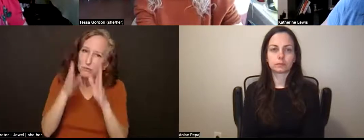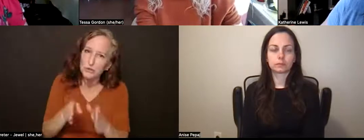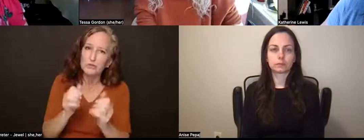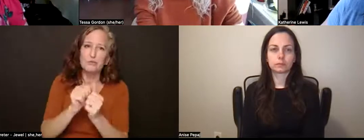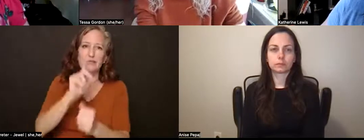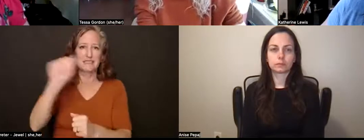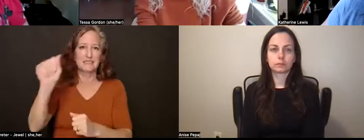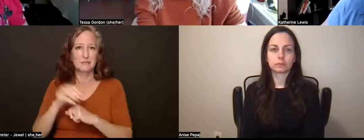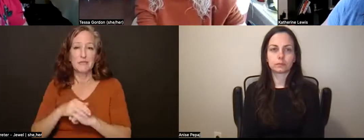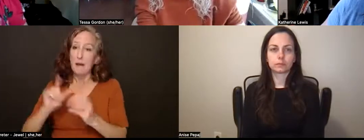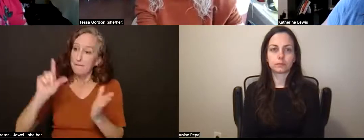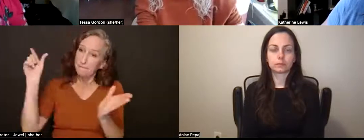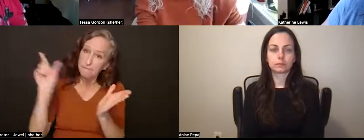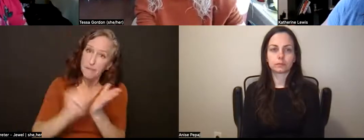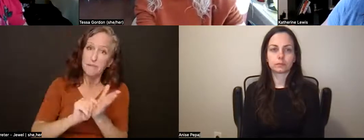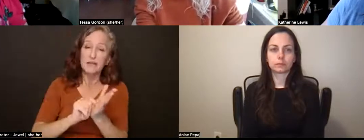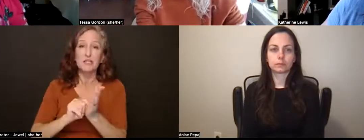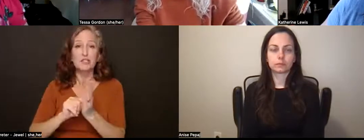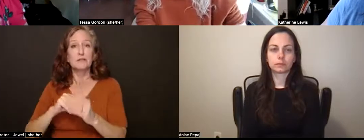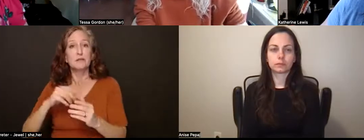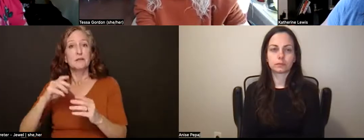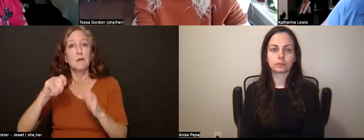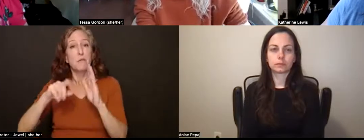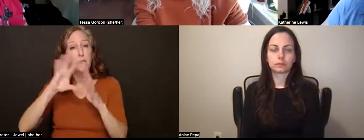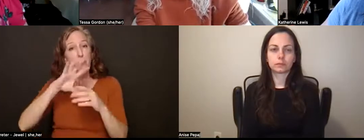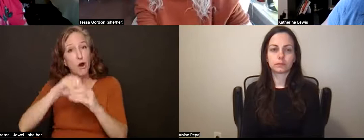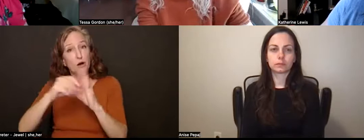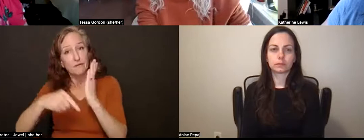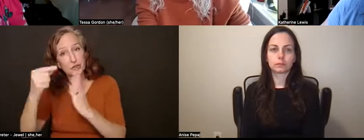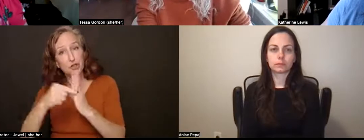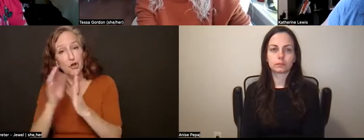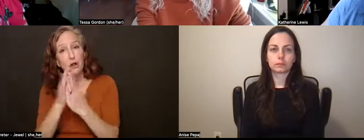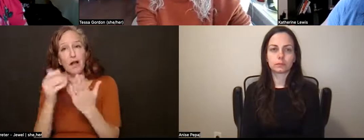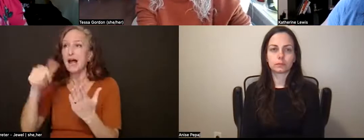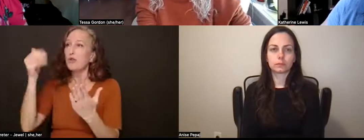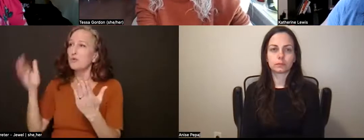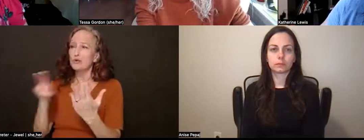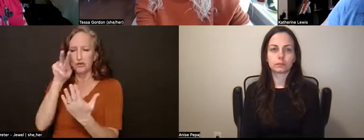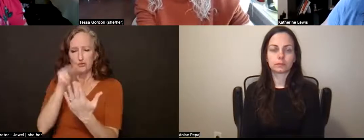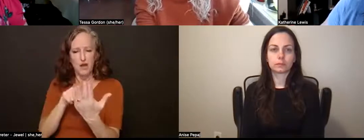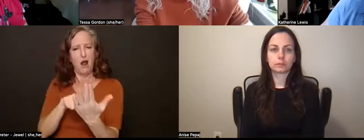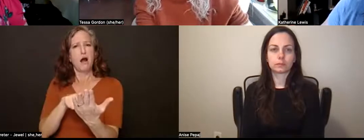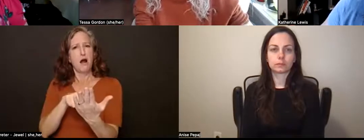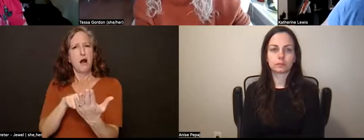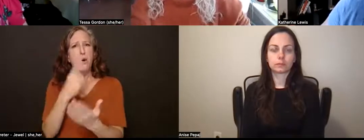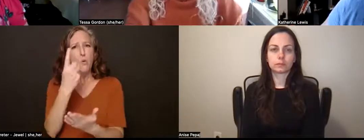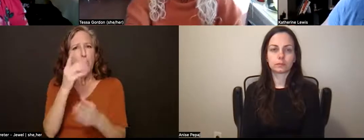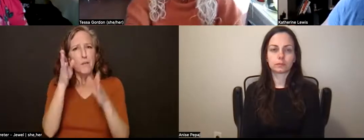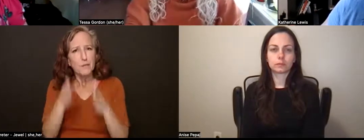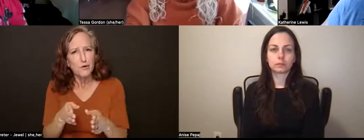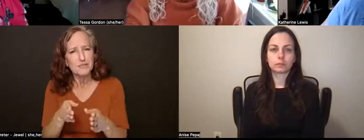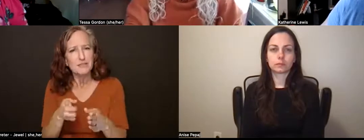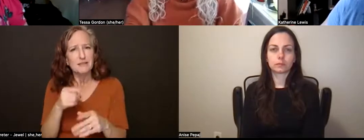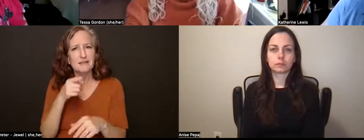when you publish and it goes in a journal, someone else can then read it and say, oh, hey, this one person had this in this